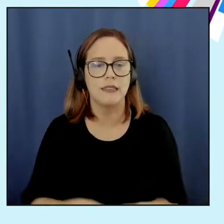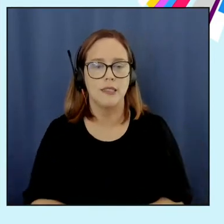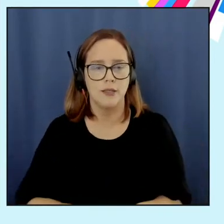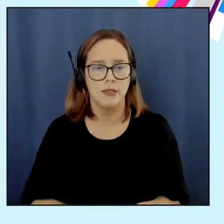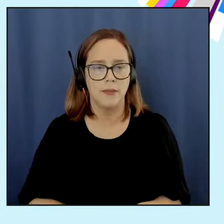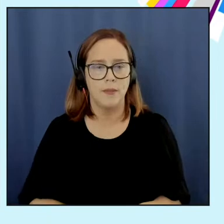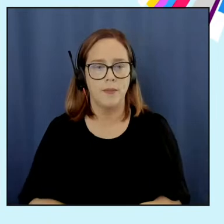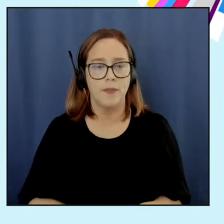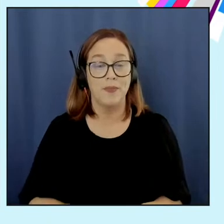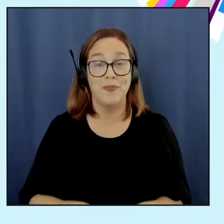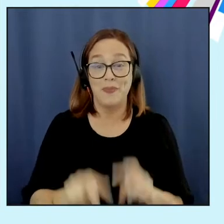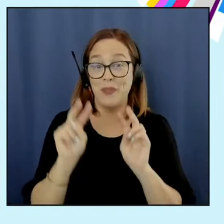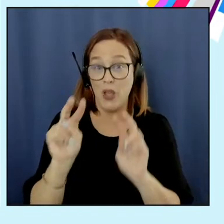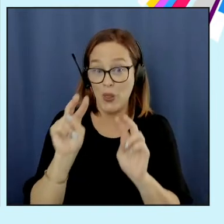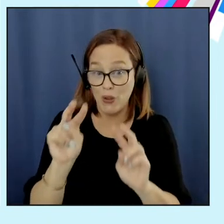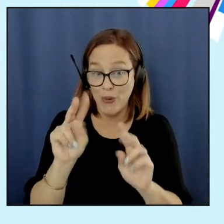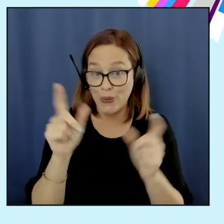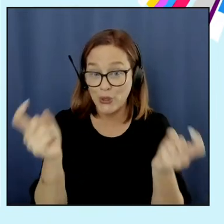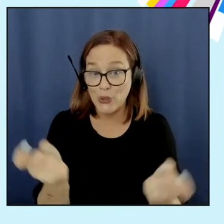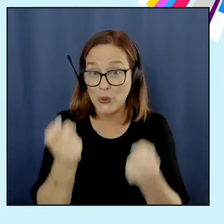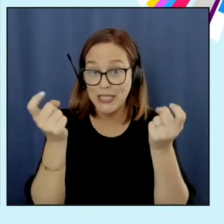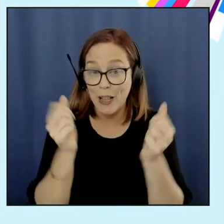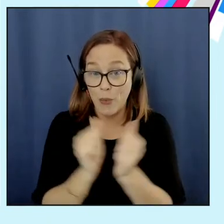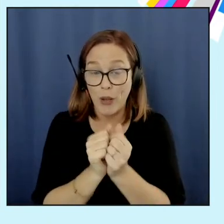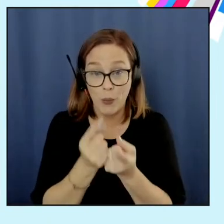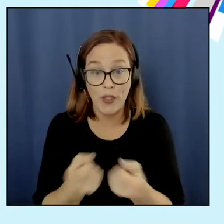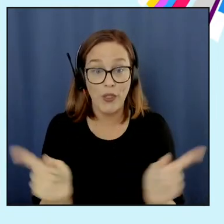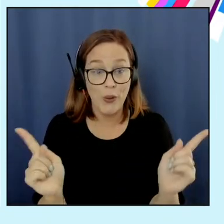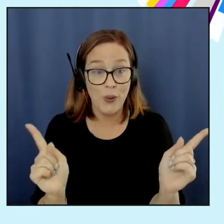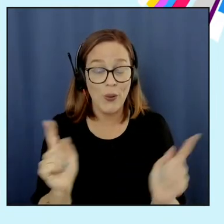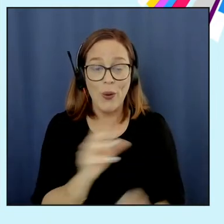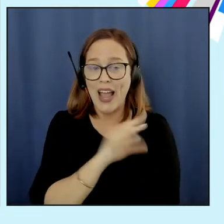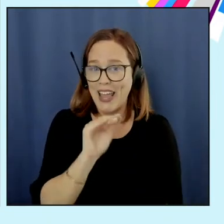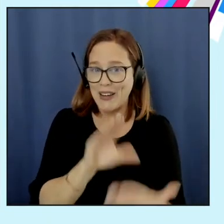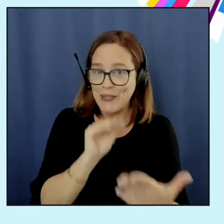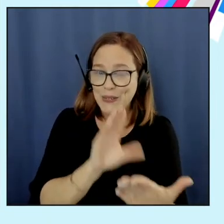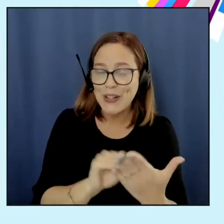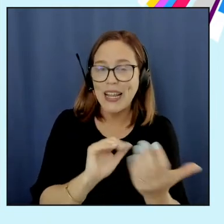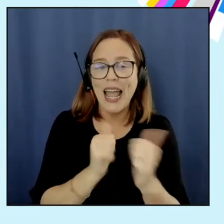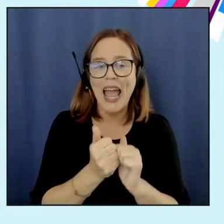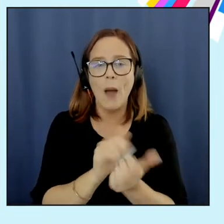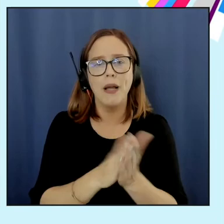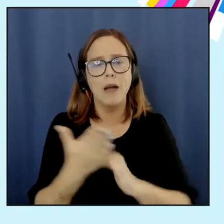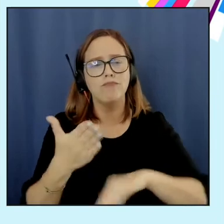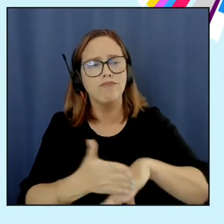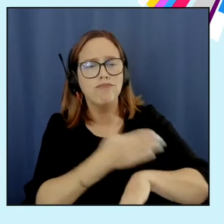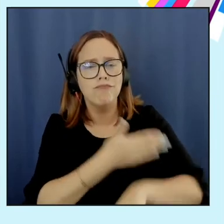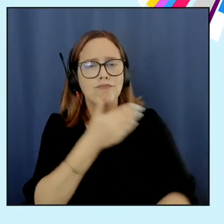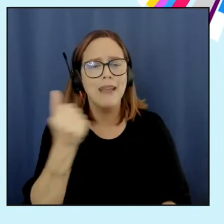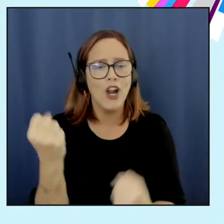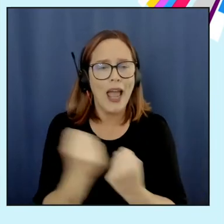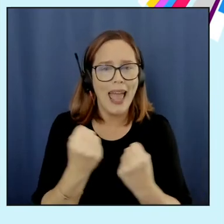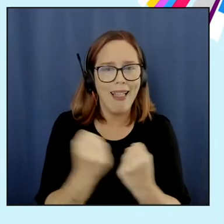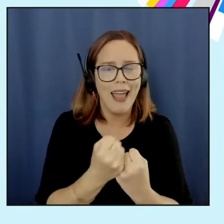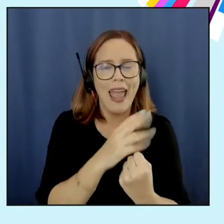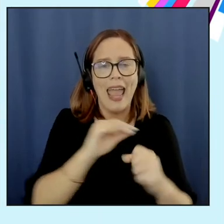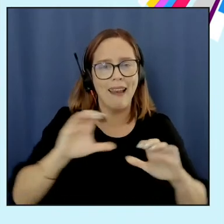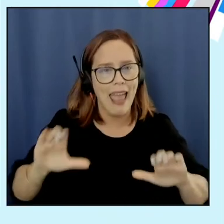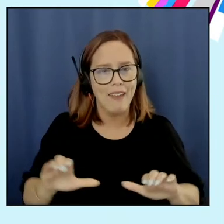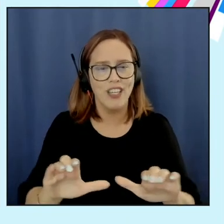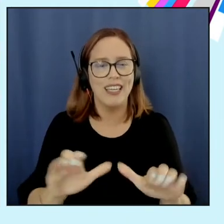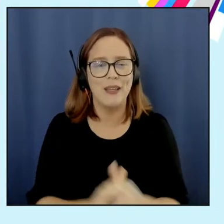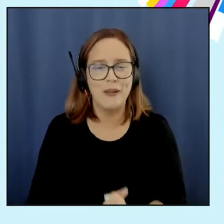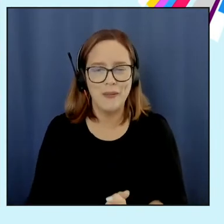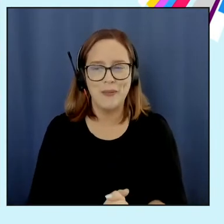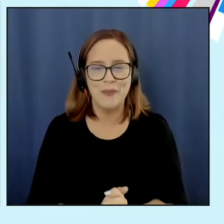I look forward to celebrating with you and learning how to be a better ally and advocate.